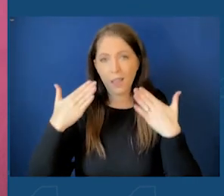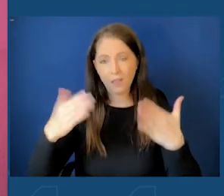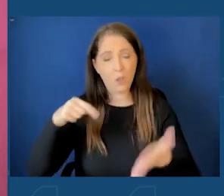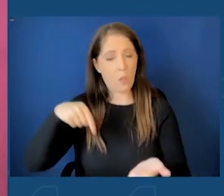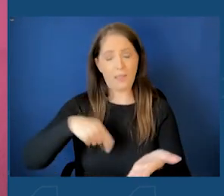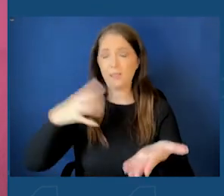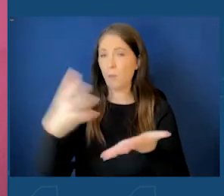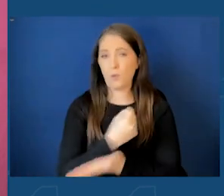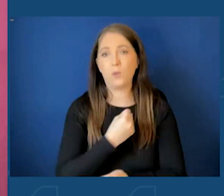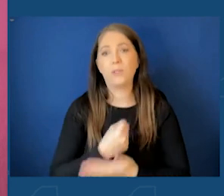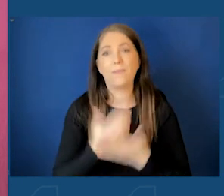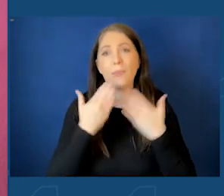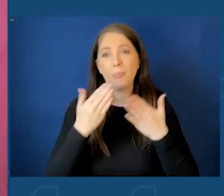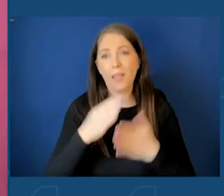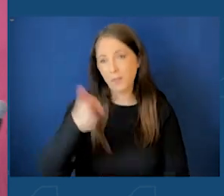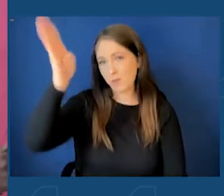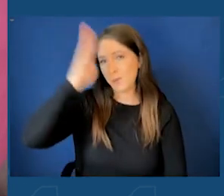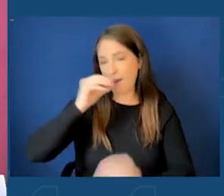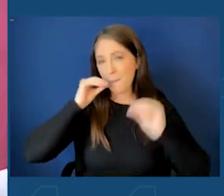God bless.